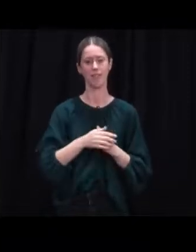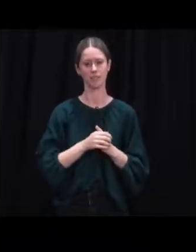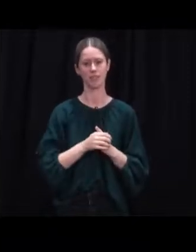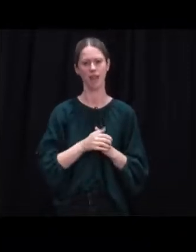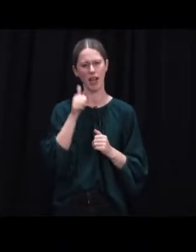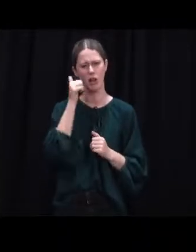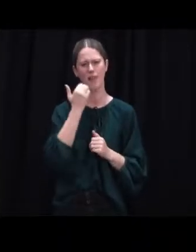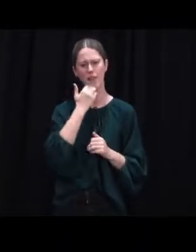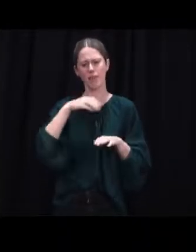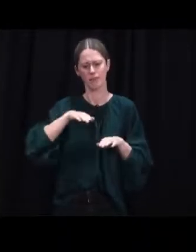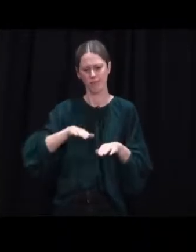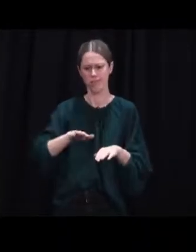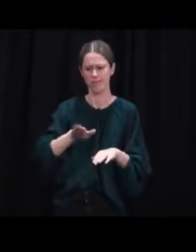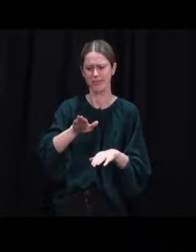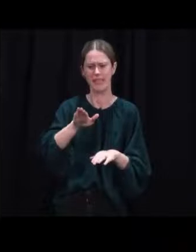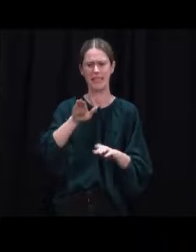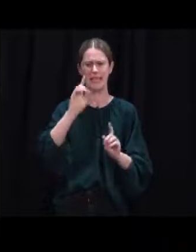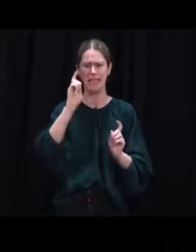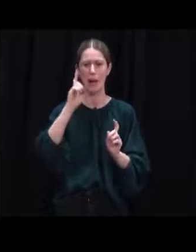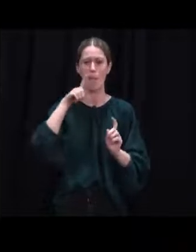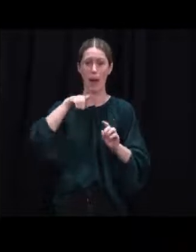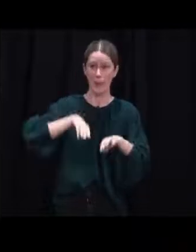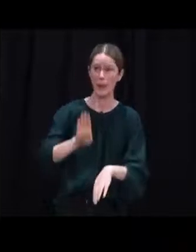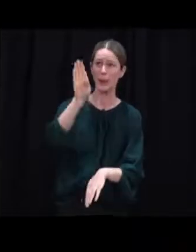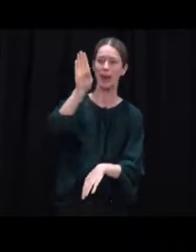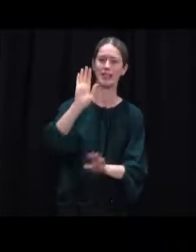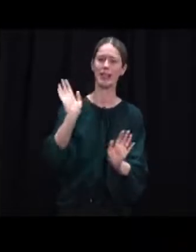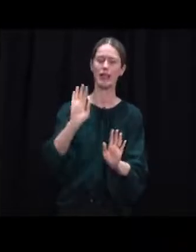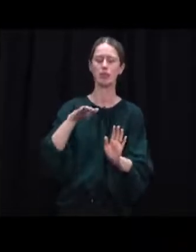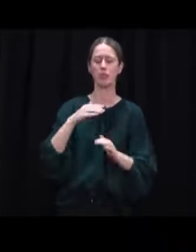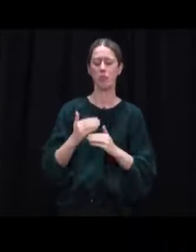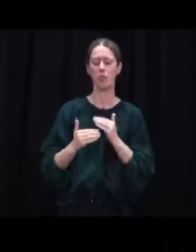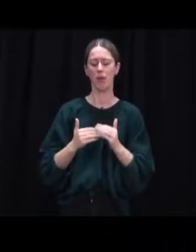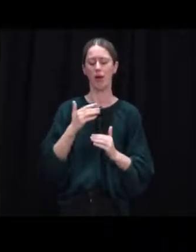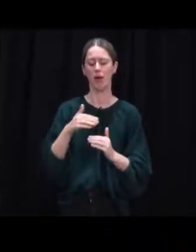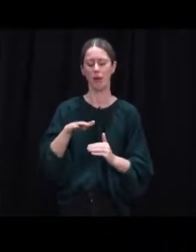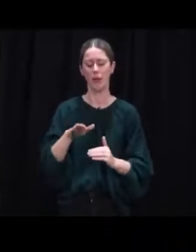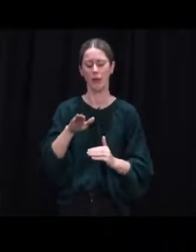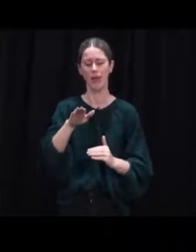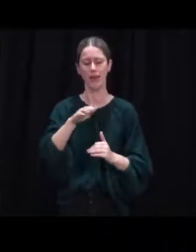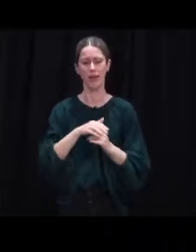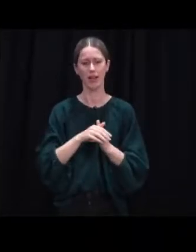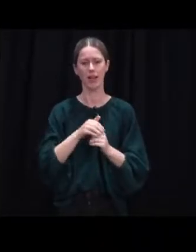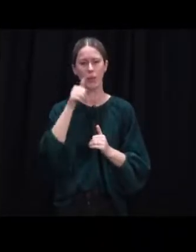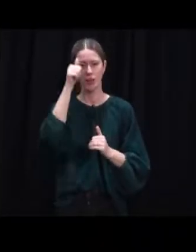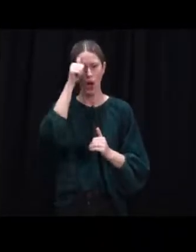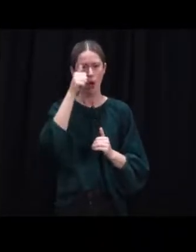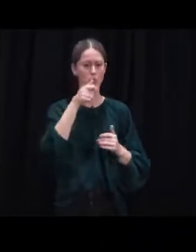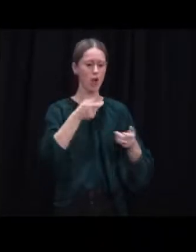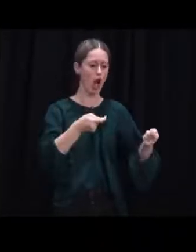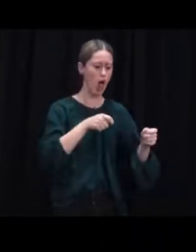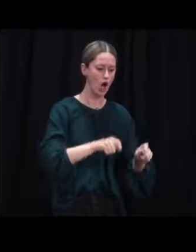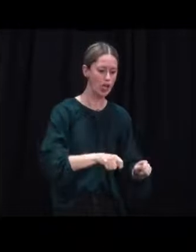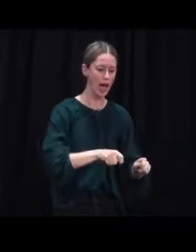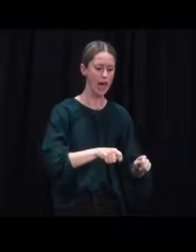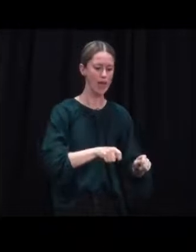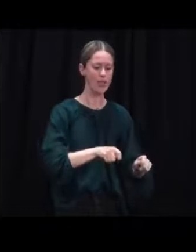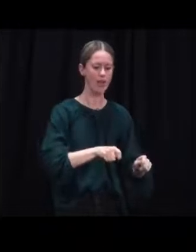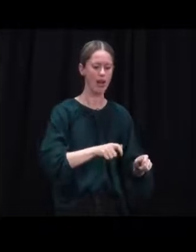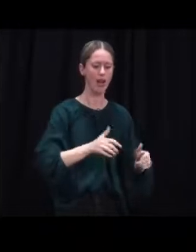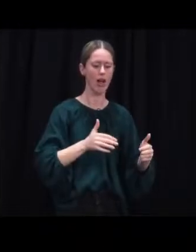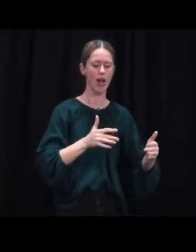that's an increase of 48 from 48 yesterday. The good thing about this is, while this is steady growth, it is not